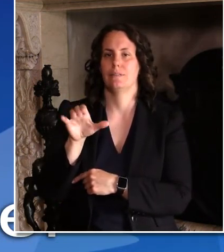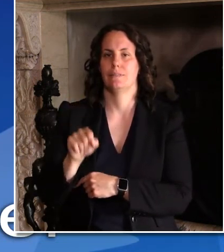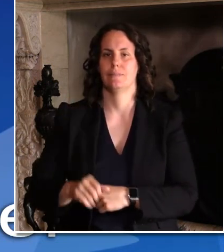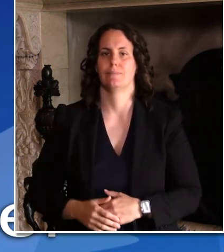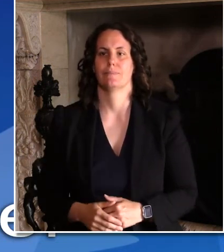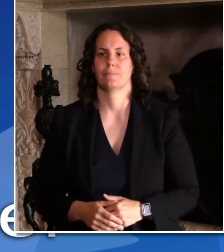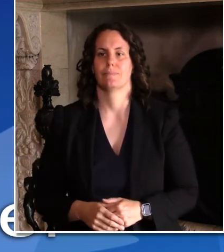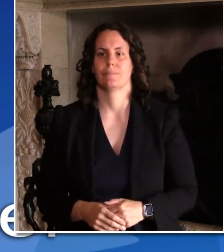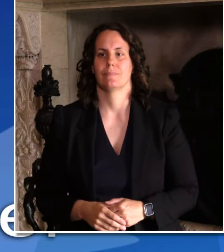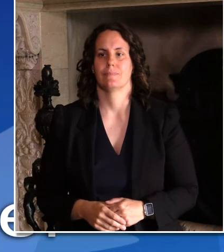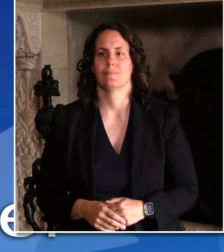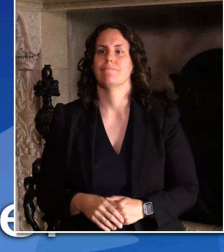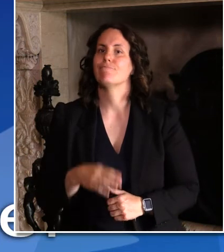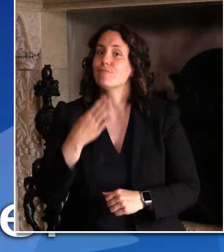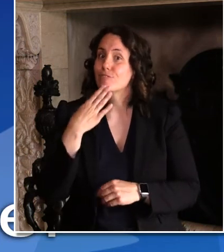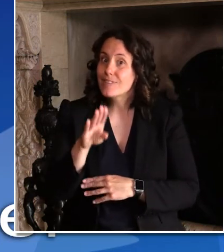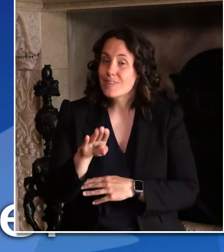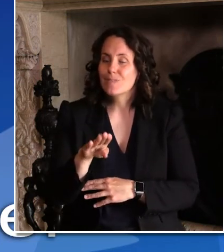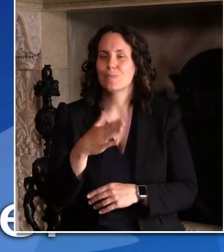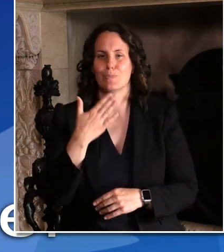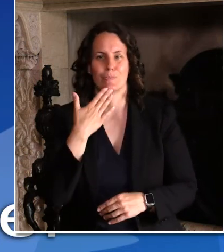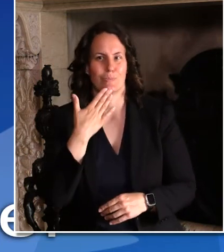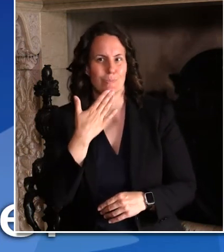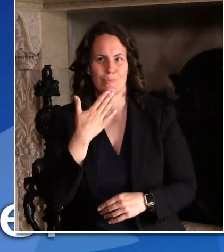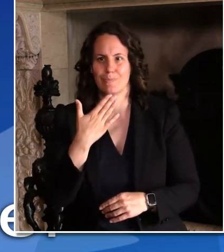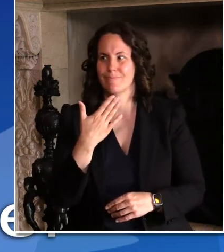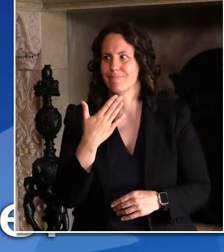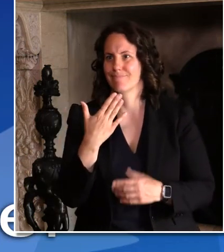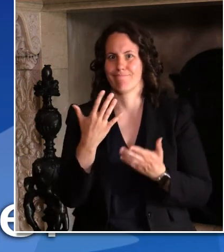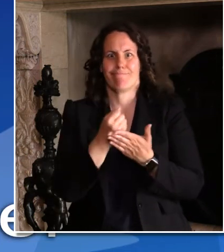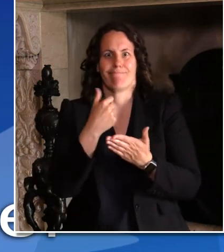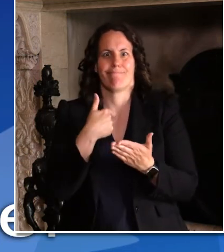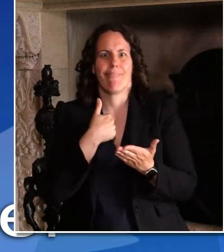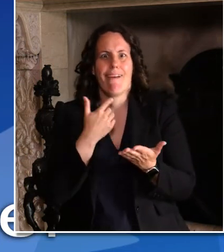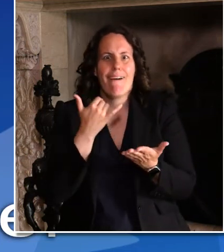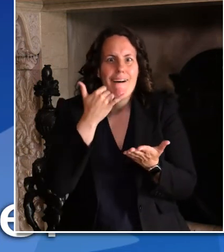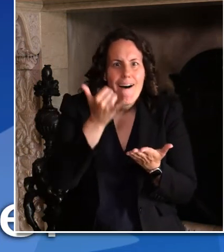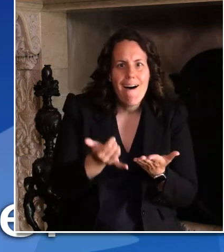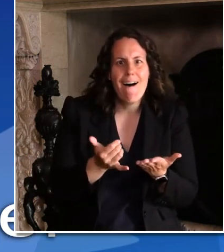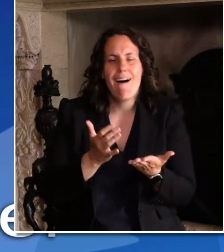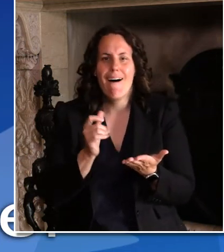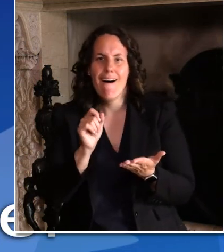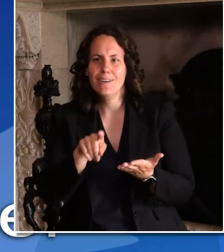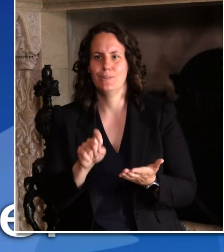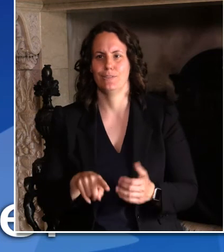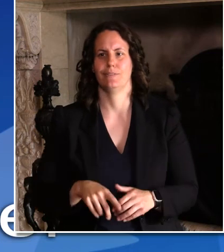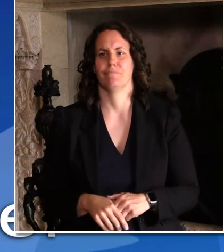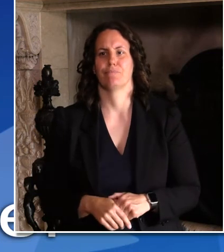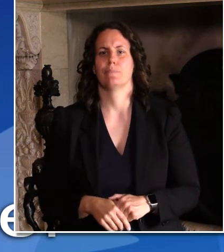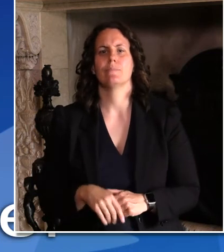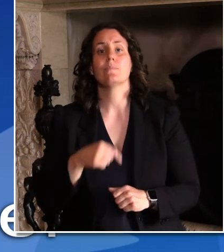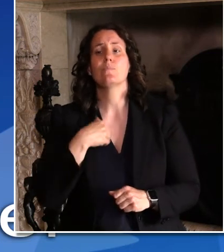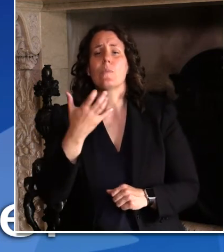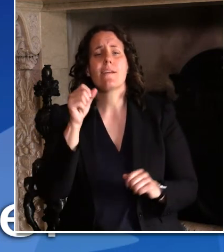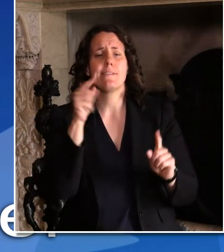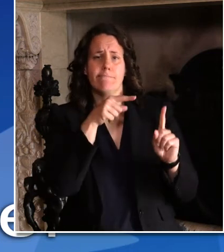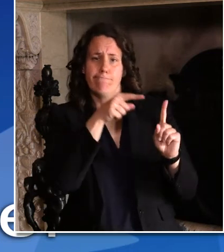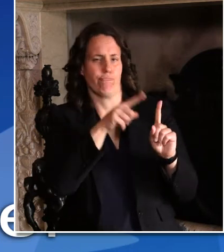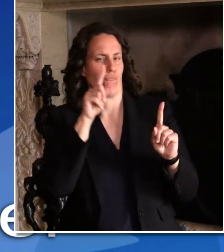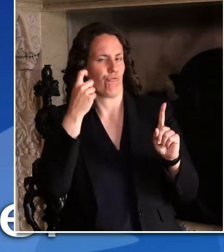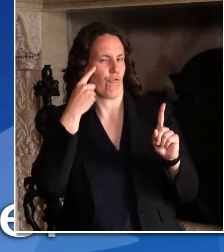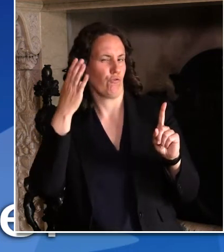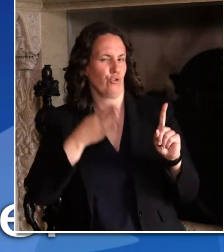Good afternoon, and thank you so much for having this call. My question is for Governor Evers. In regards